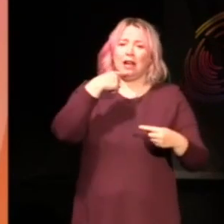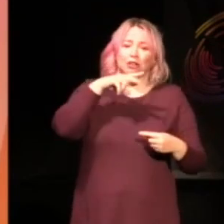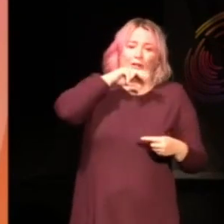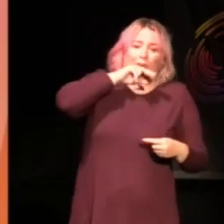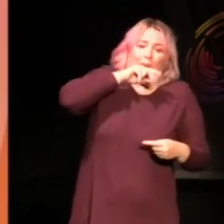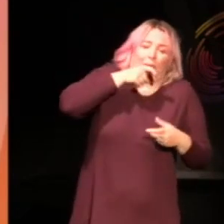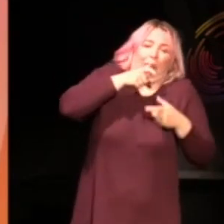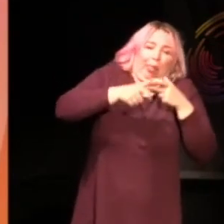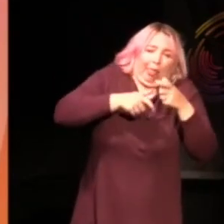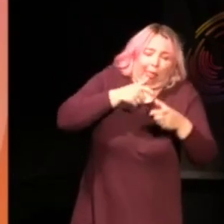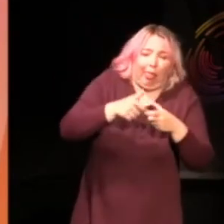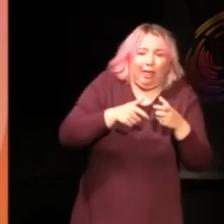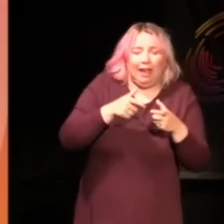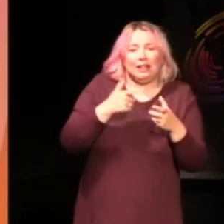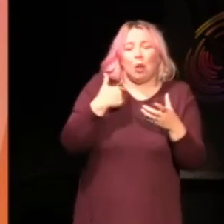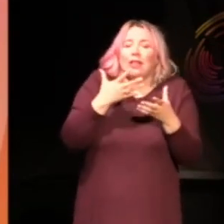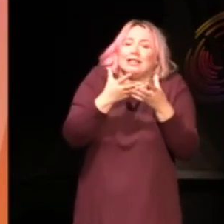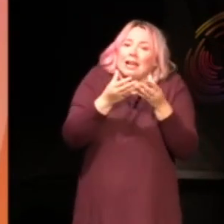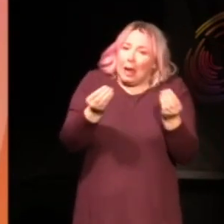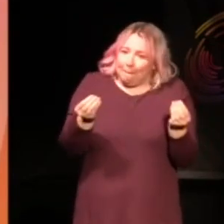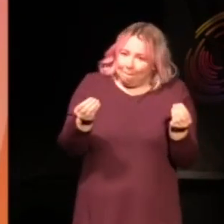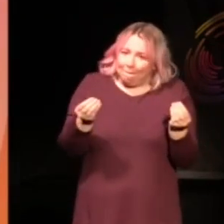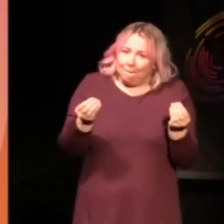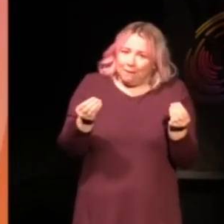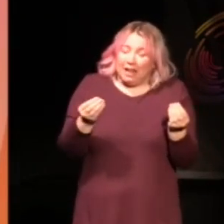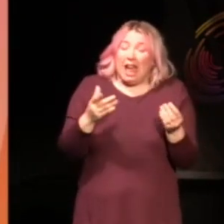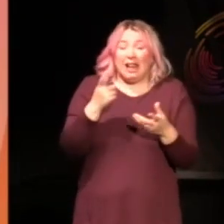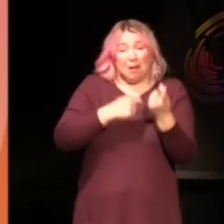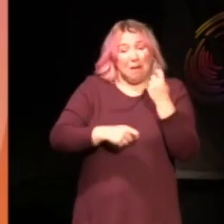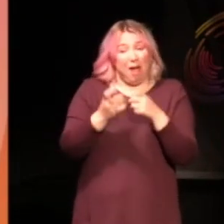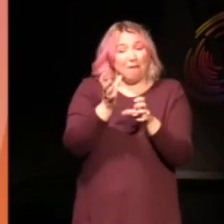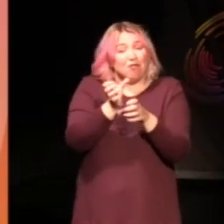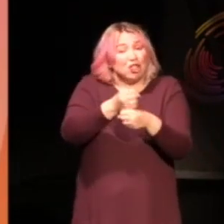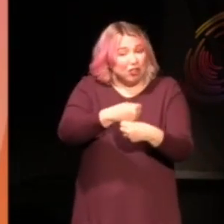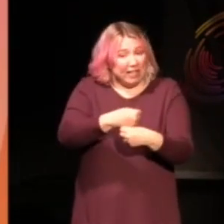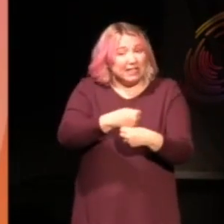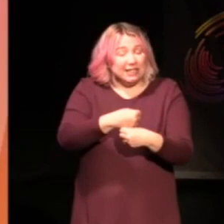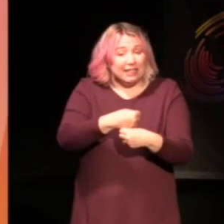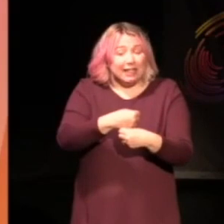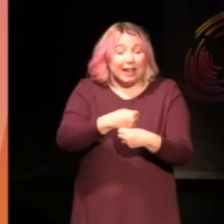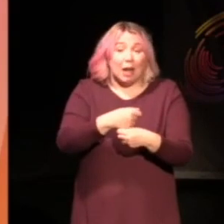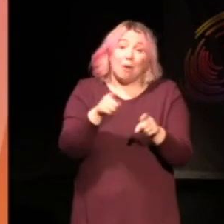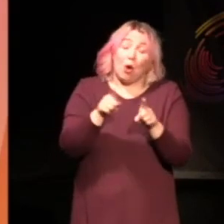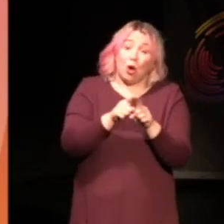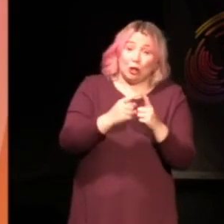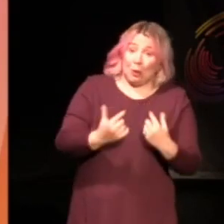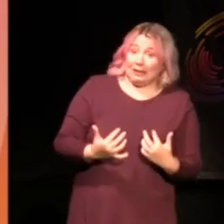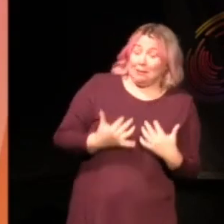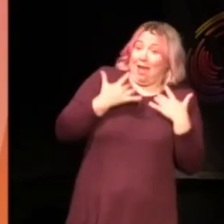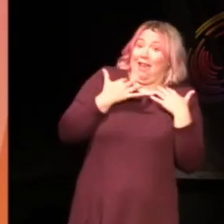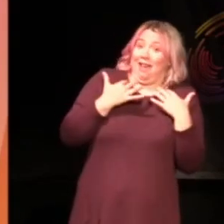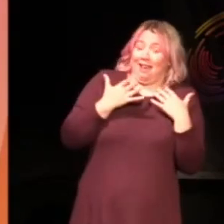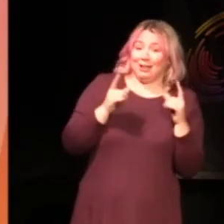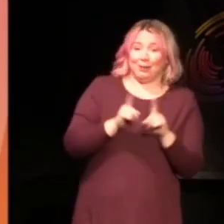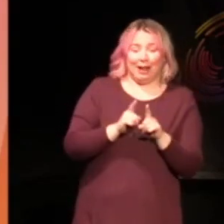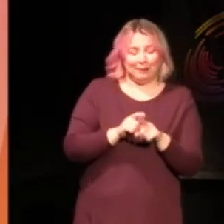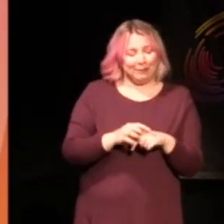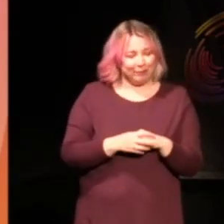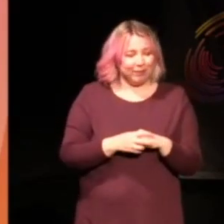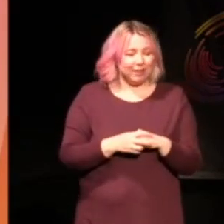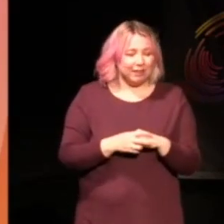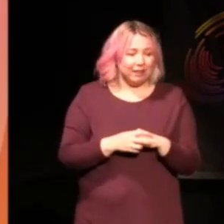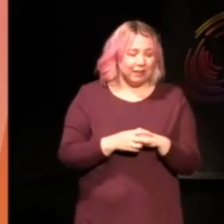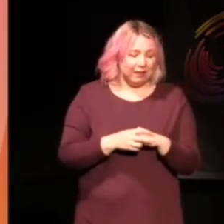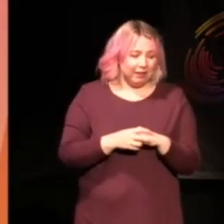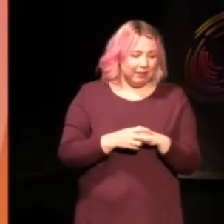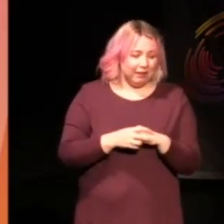so. So there's a gap, and that gap can be very frustrating. It can also be inspiring. But still, English gave me another sense